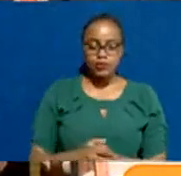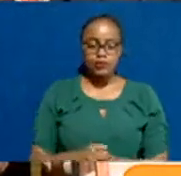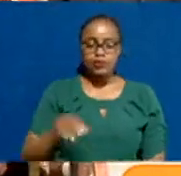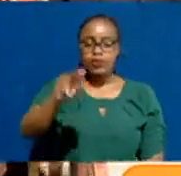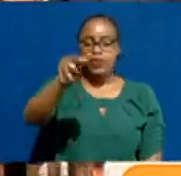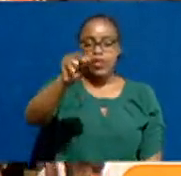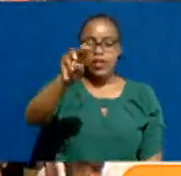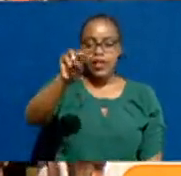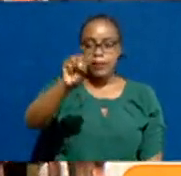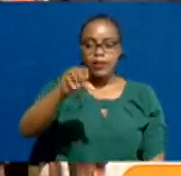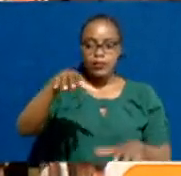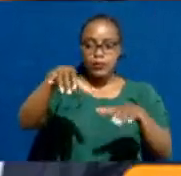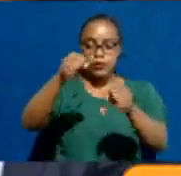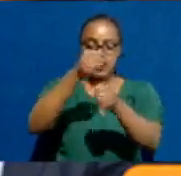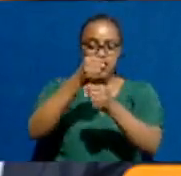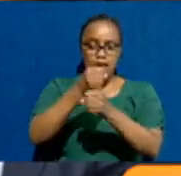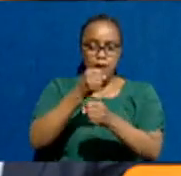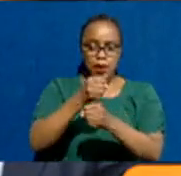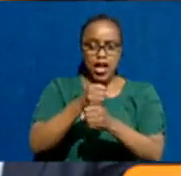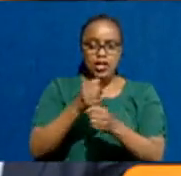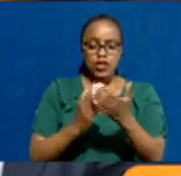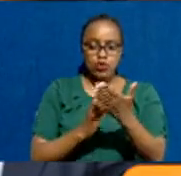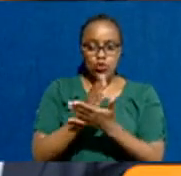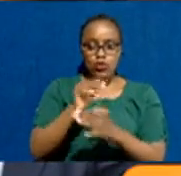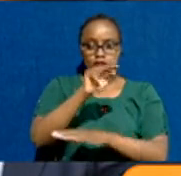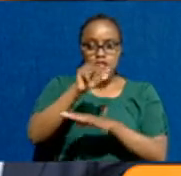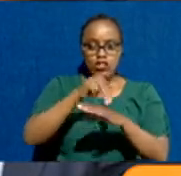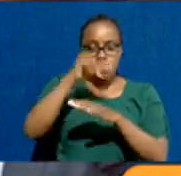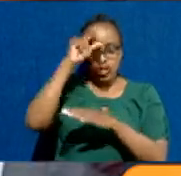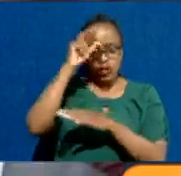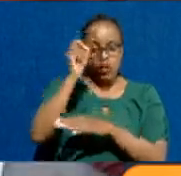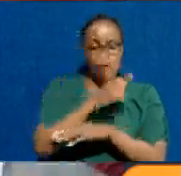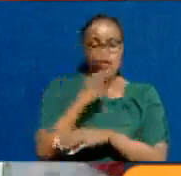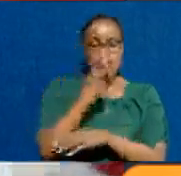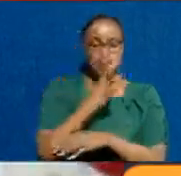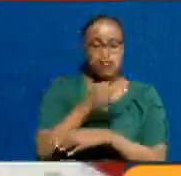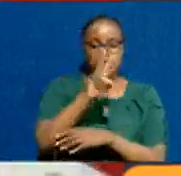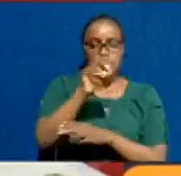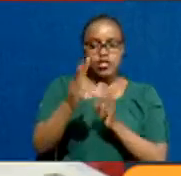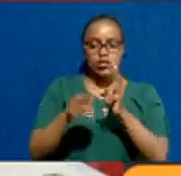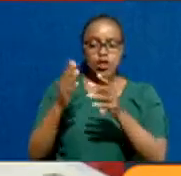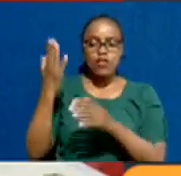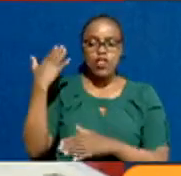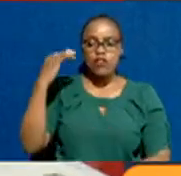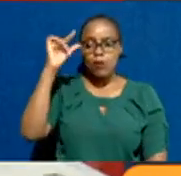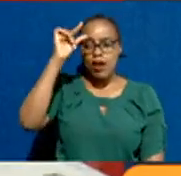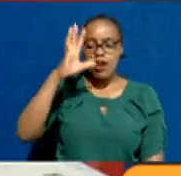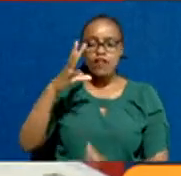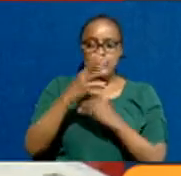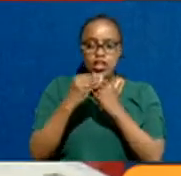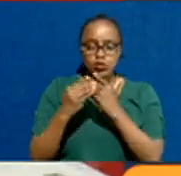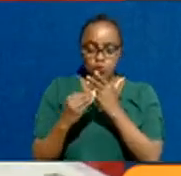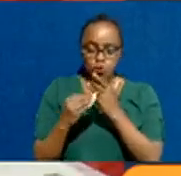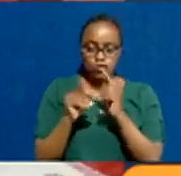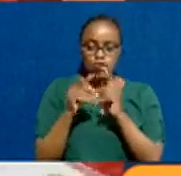NMS had taken over the functions courtesy of the national government in February 2020, after former Governor Mike Sonko